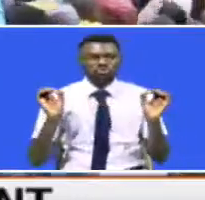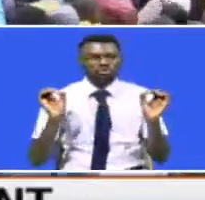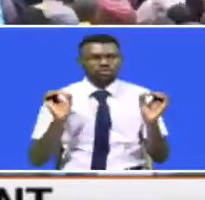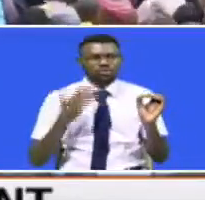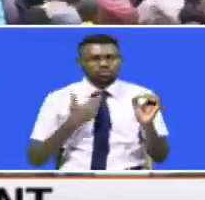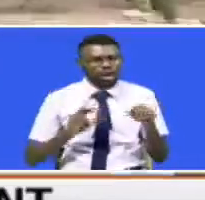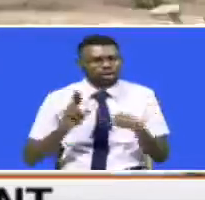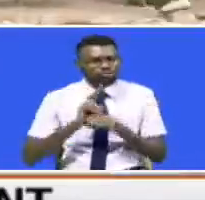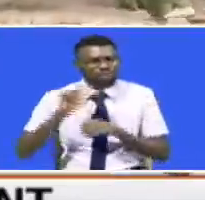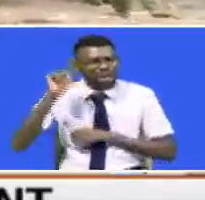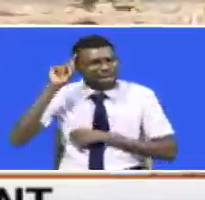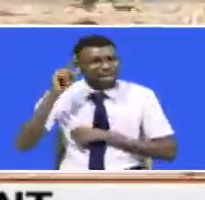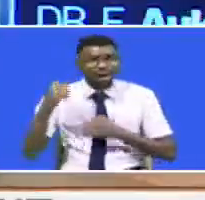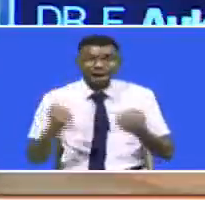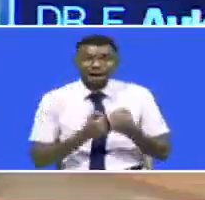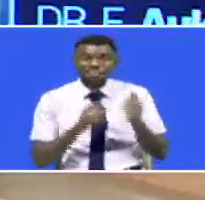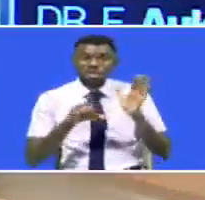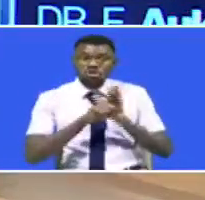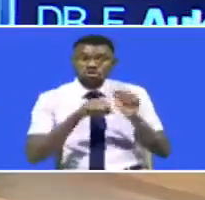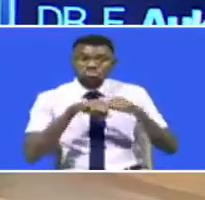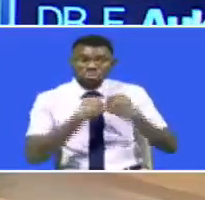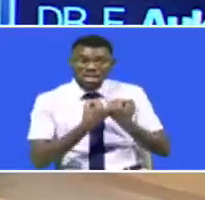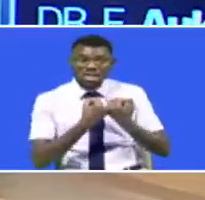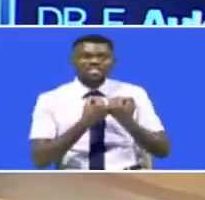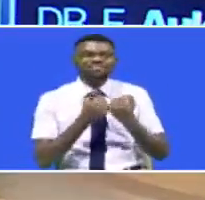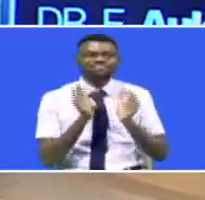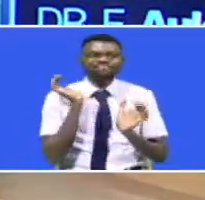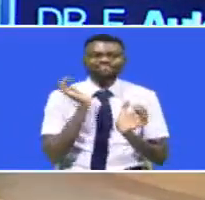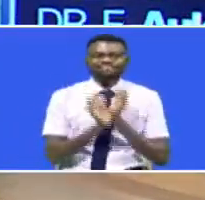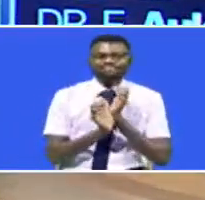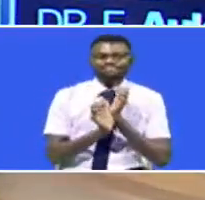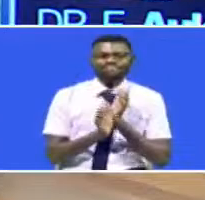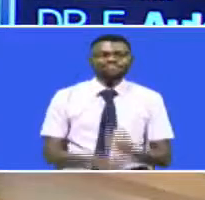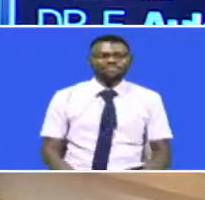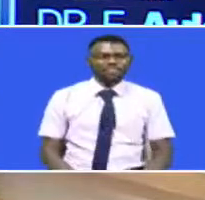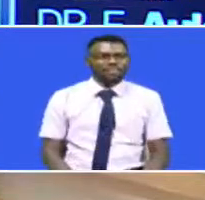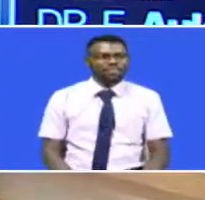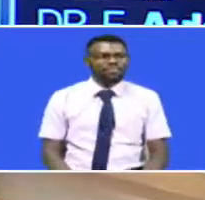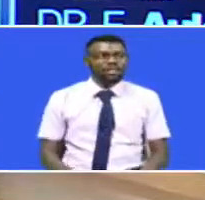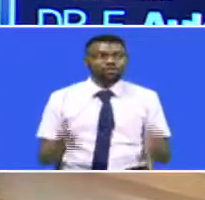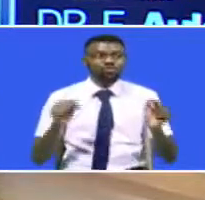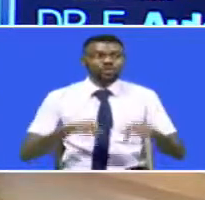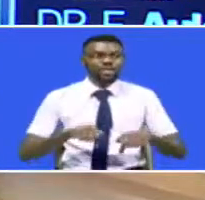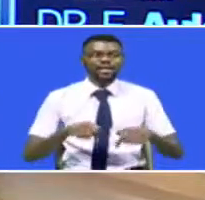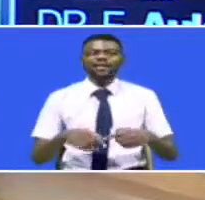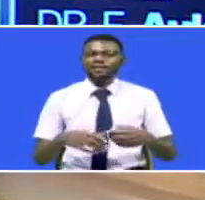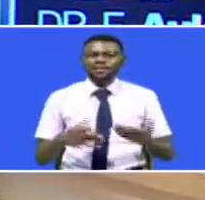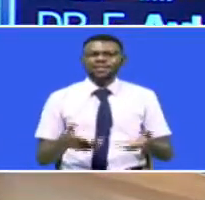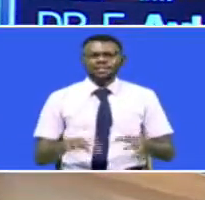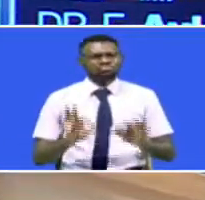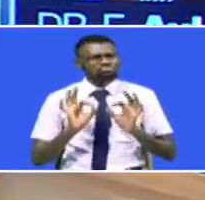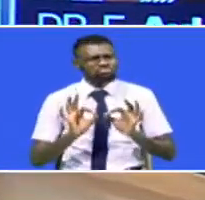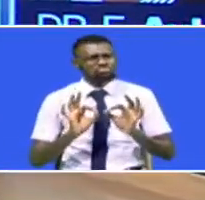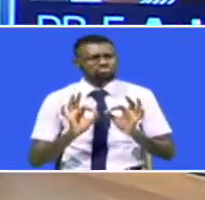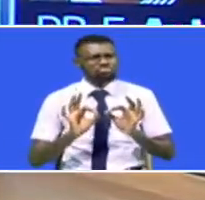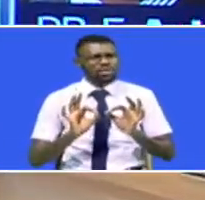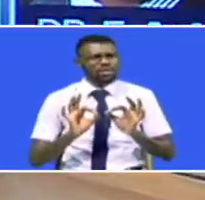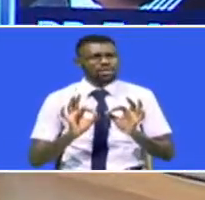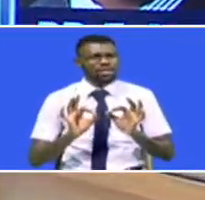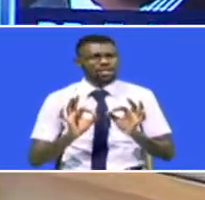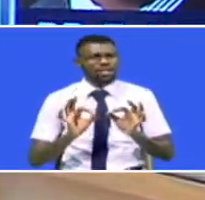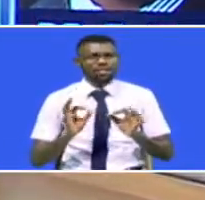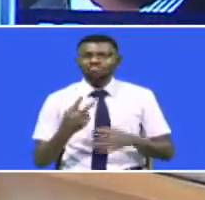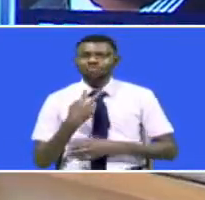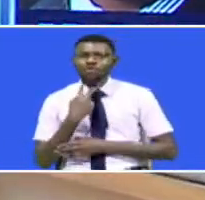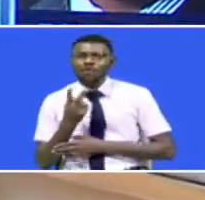to deal with lawbreakers. All right, today has been a very interesting day, and of course, there's a lot of voices to this